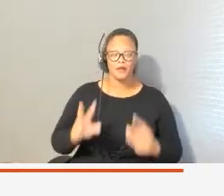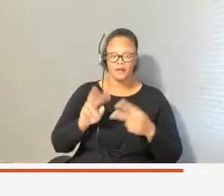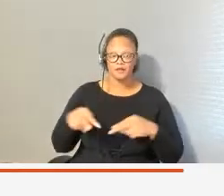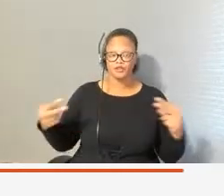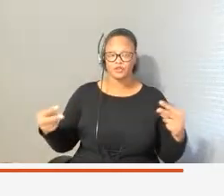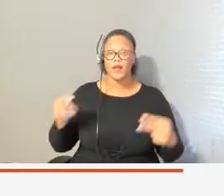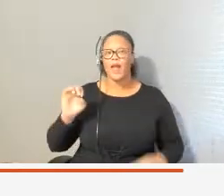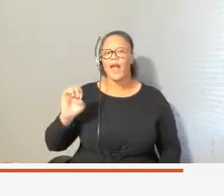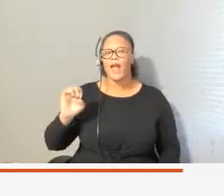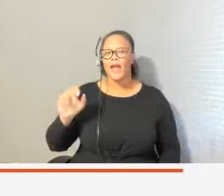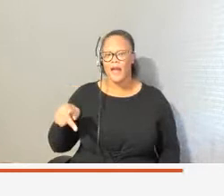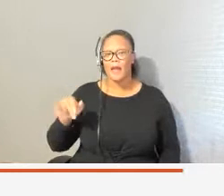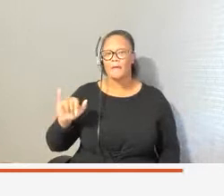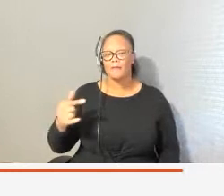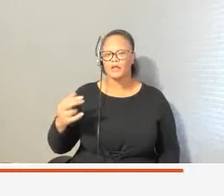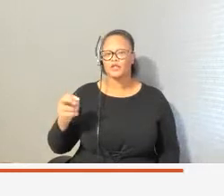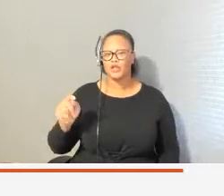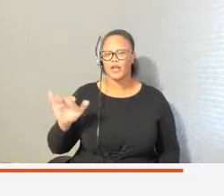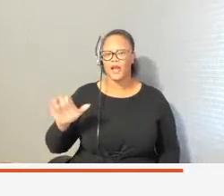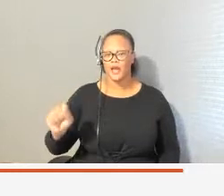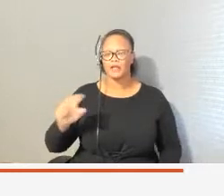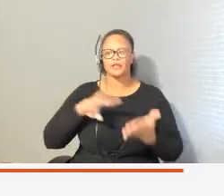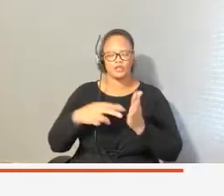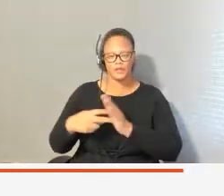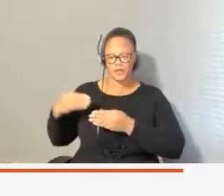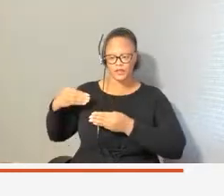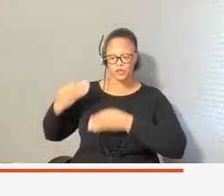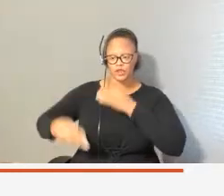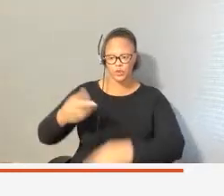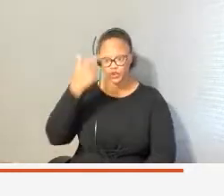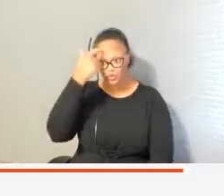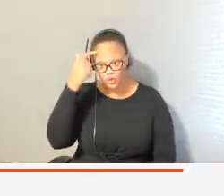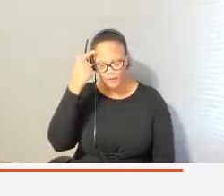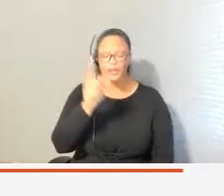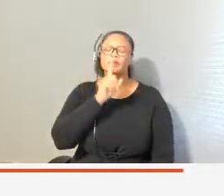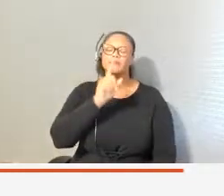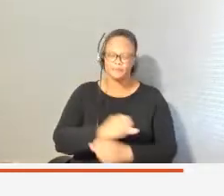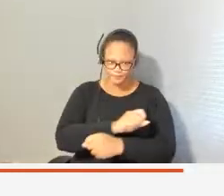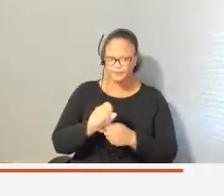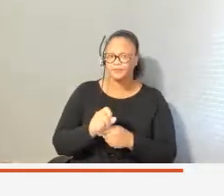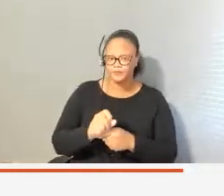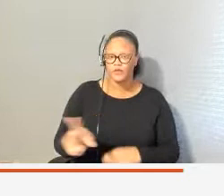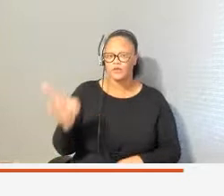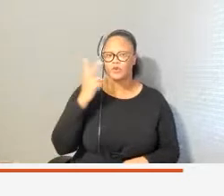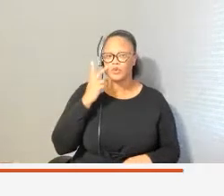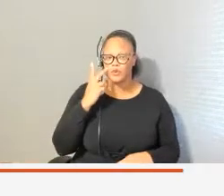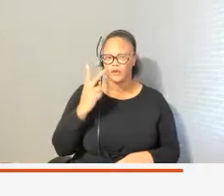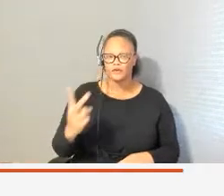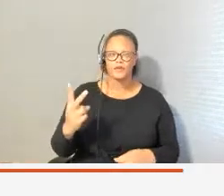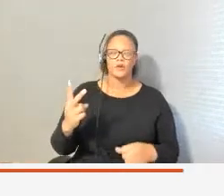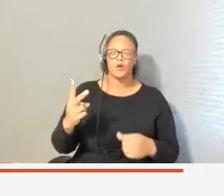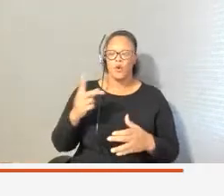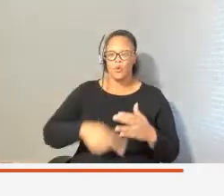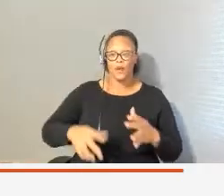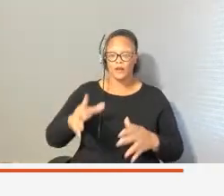that generational trauma is real. And we've seen a direct link from what great grandmama went through, the grandmother goes